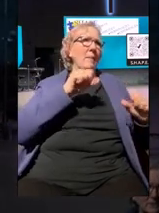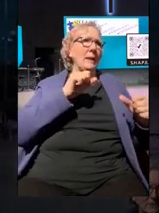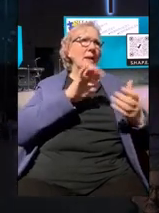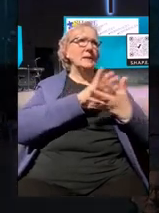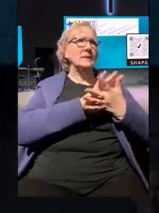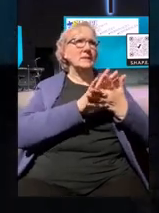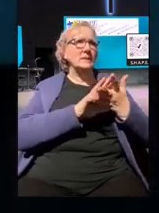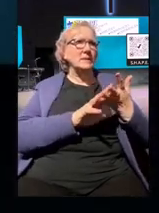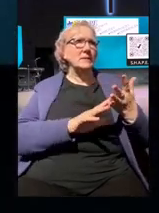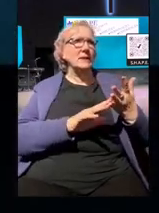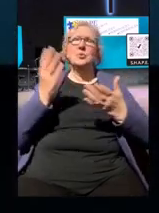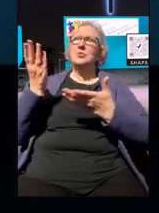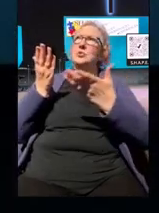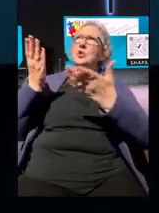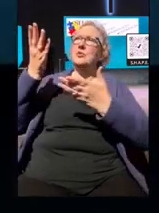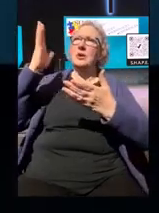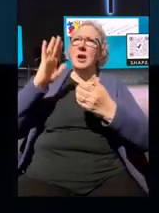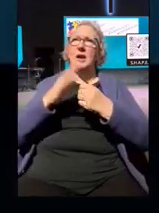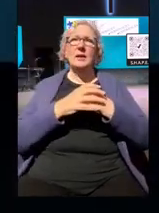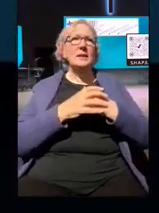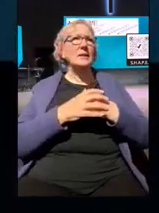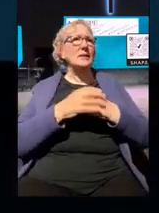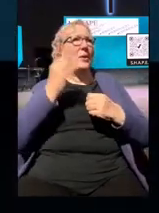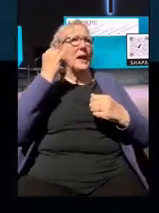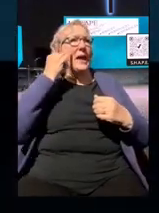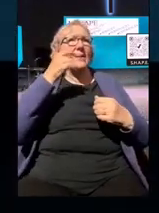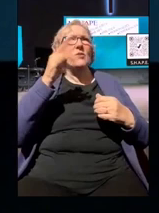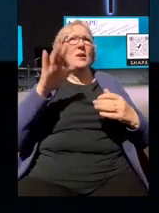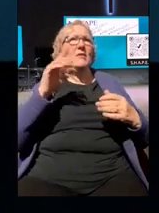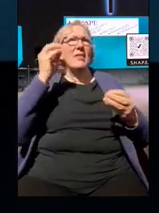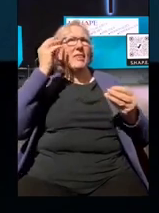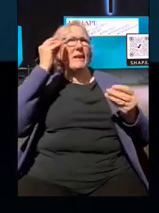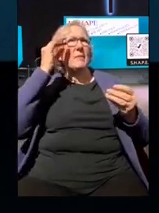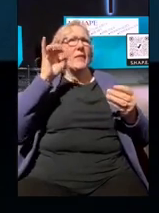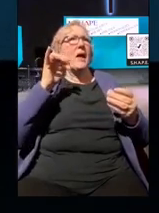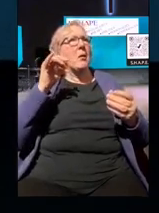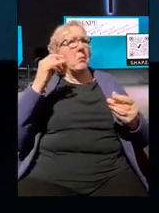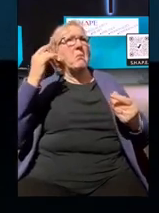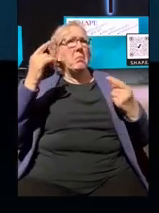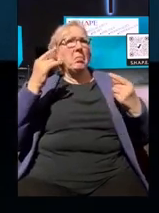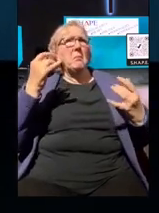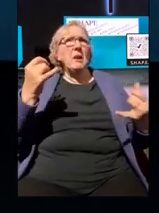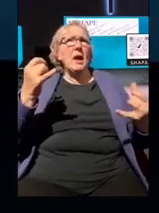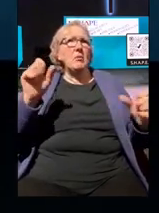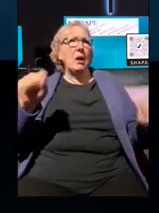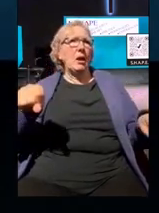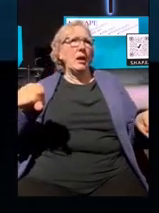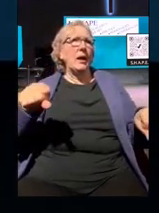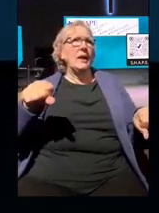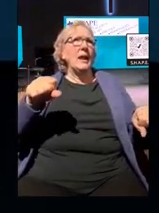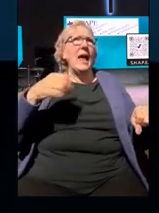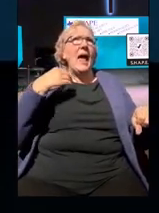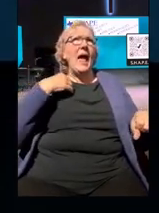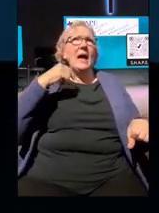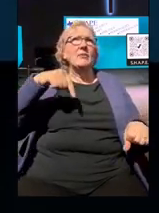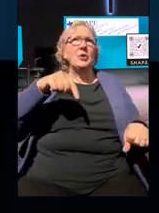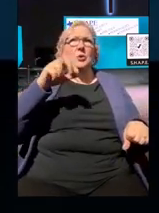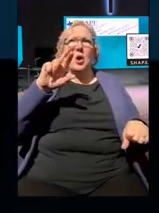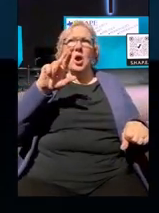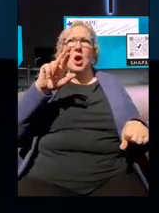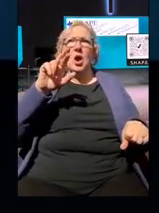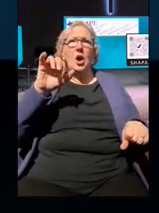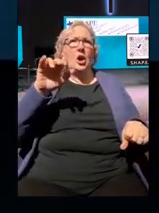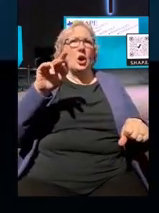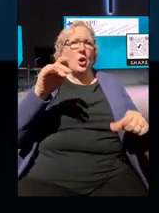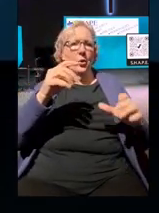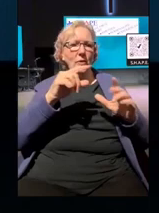God. So if it's something you've never given much thought to, I'd consider that. And there's a QR code. It's taking you to a link on our webpage, so you can always